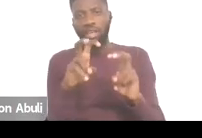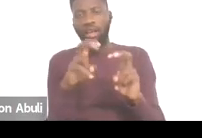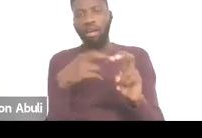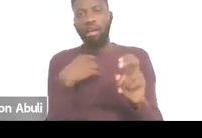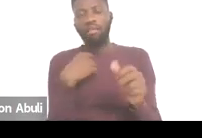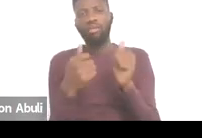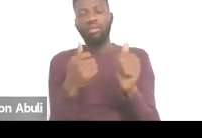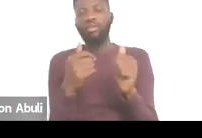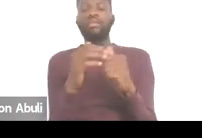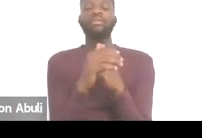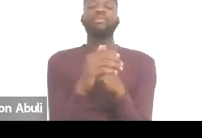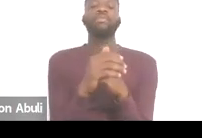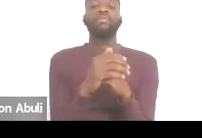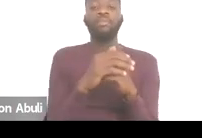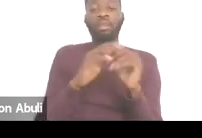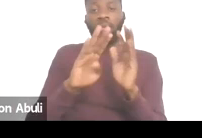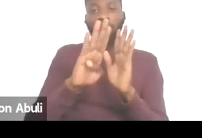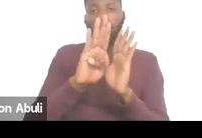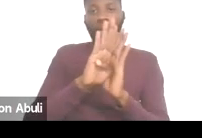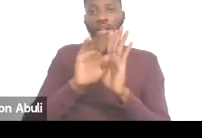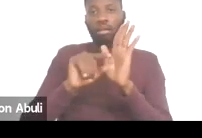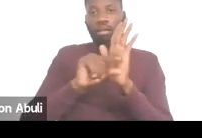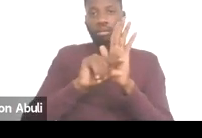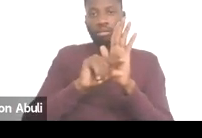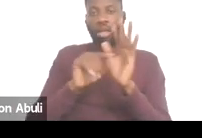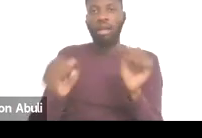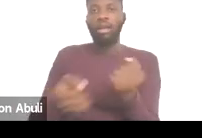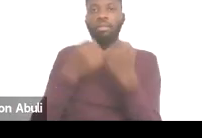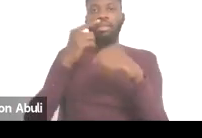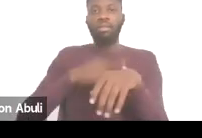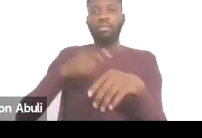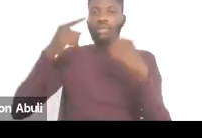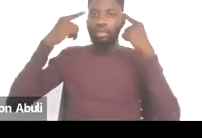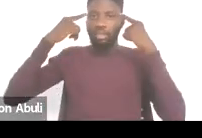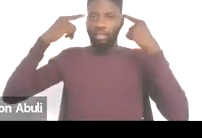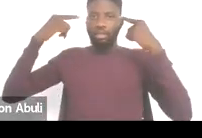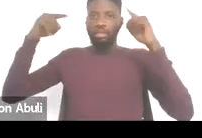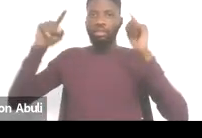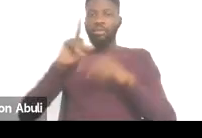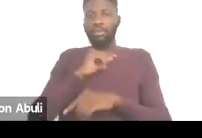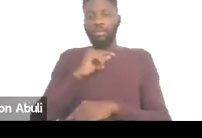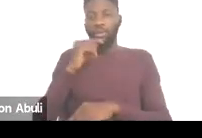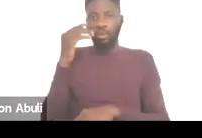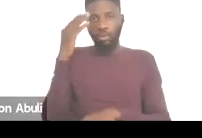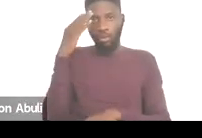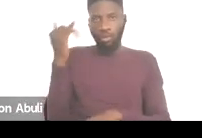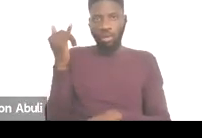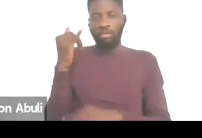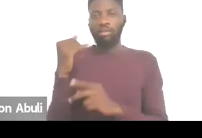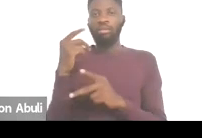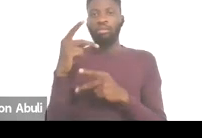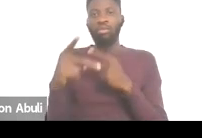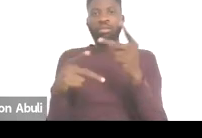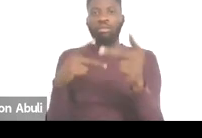Background checks are mostly done after you're a successful candidate, mostly because it's a process that